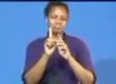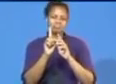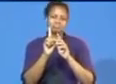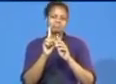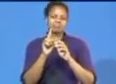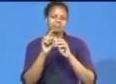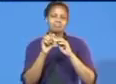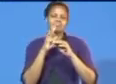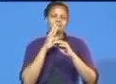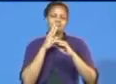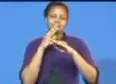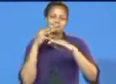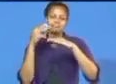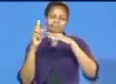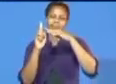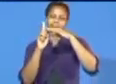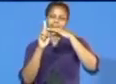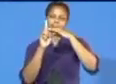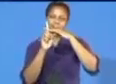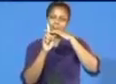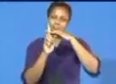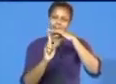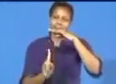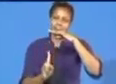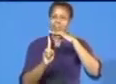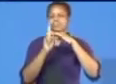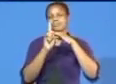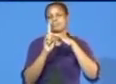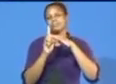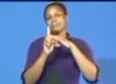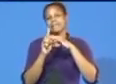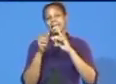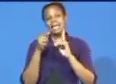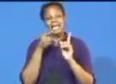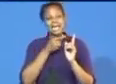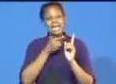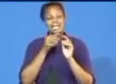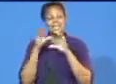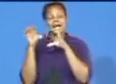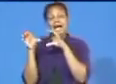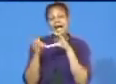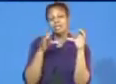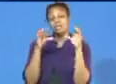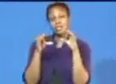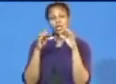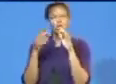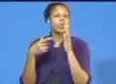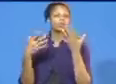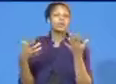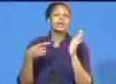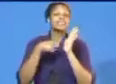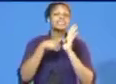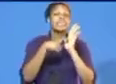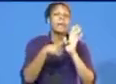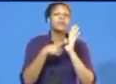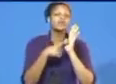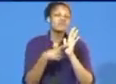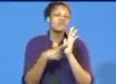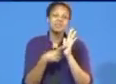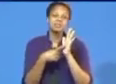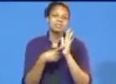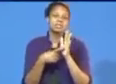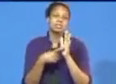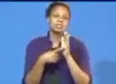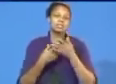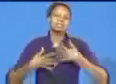He dipped 7 times. His action was demonstrating